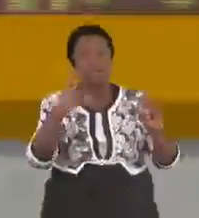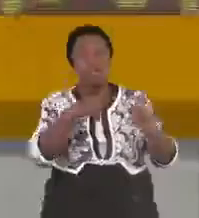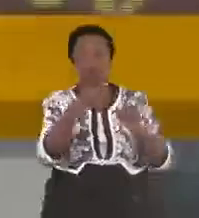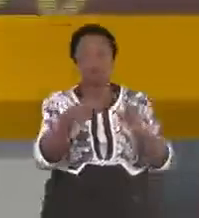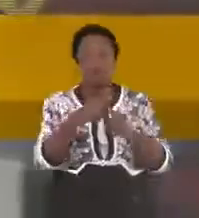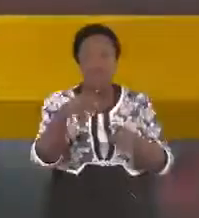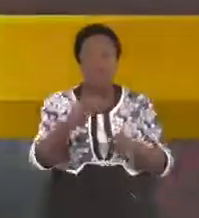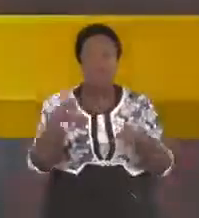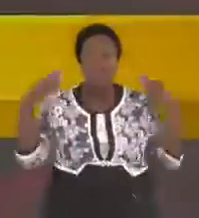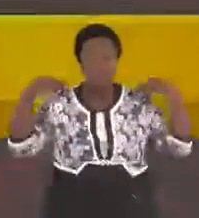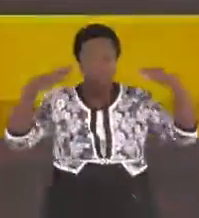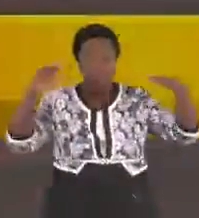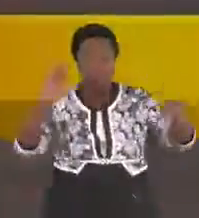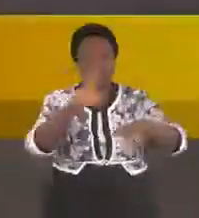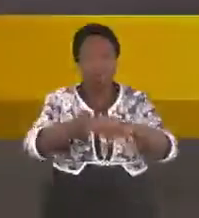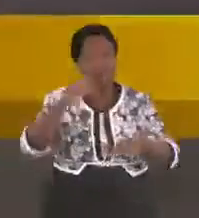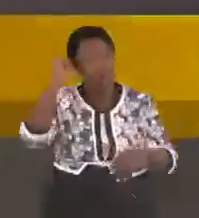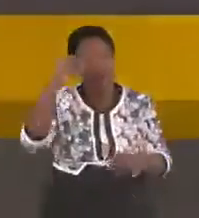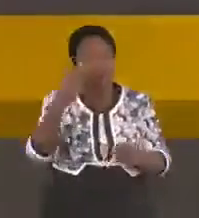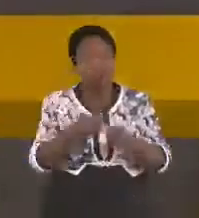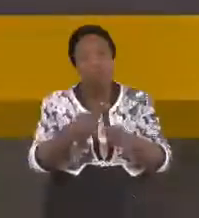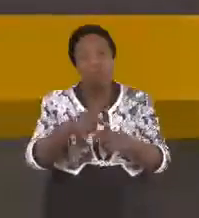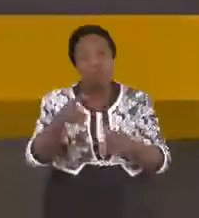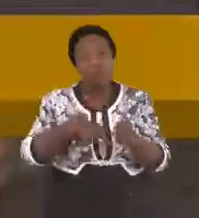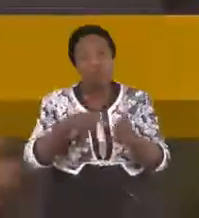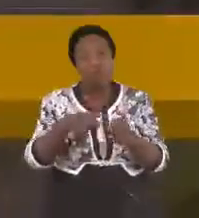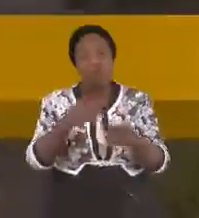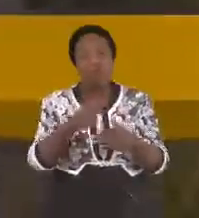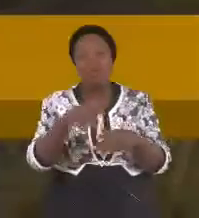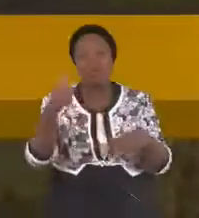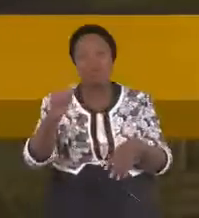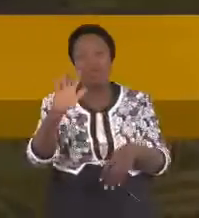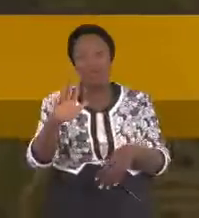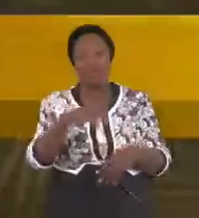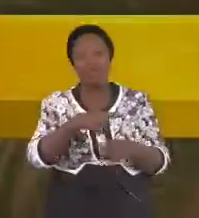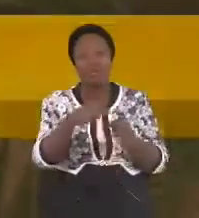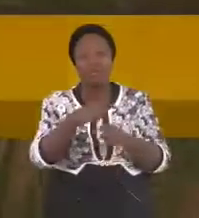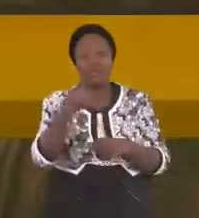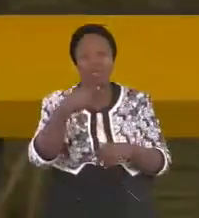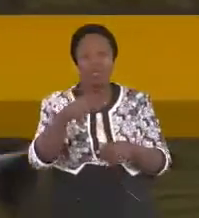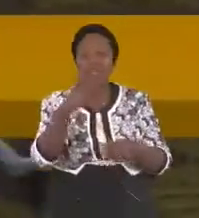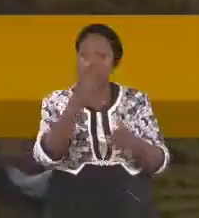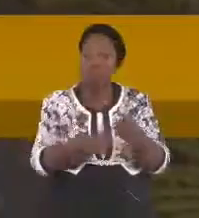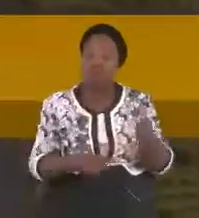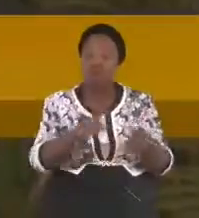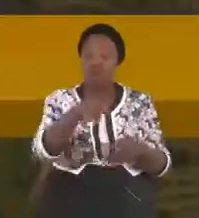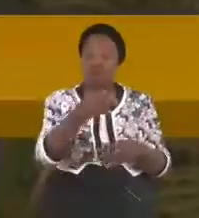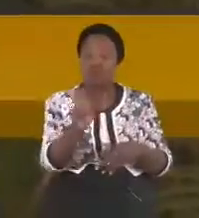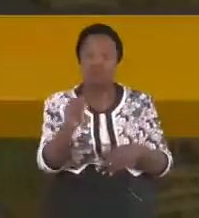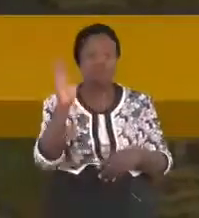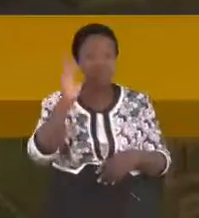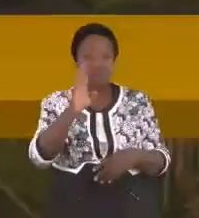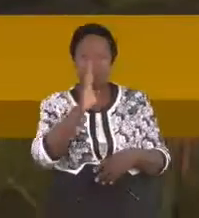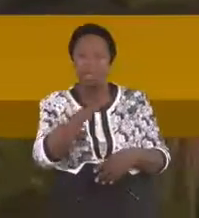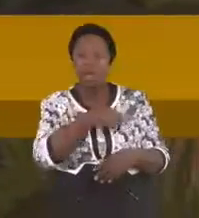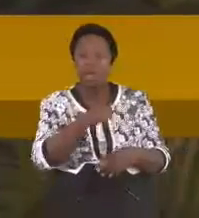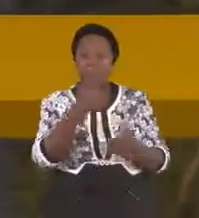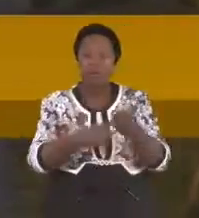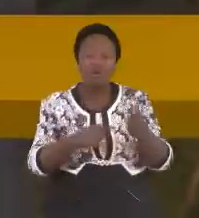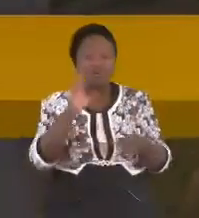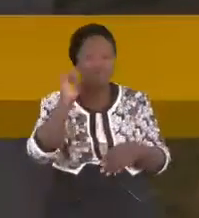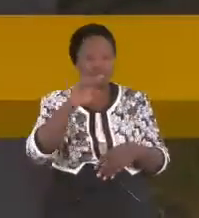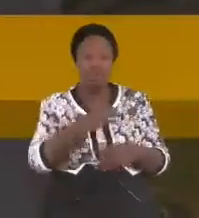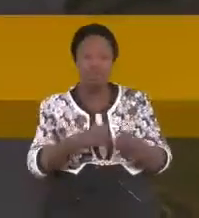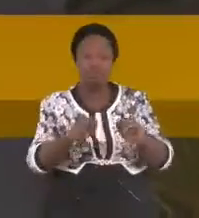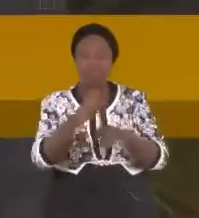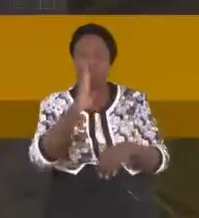verse 15 why it says you know what john will be what he will even eat i will be clothed were read